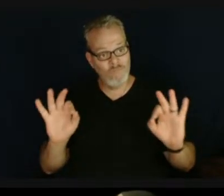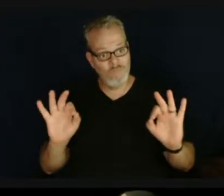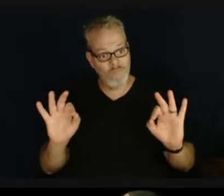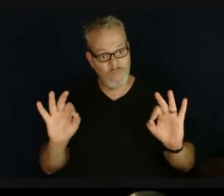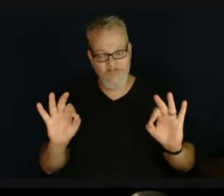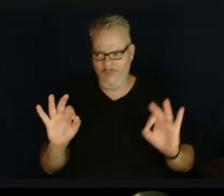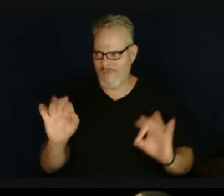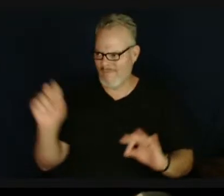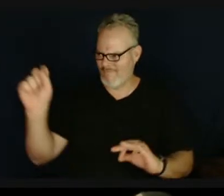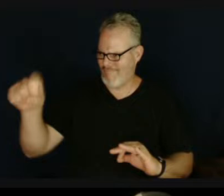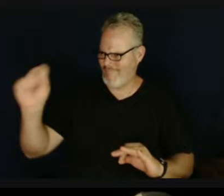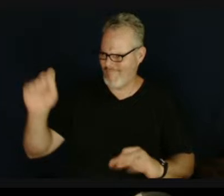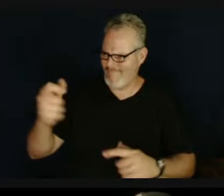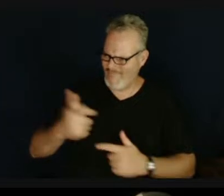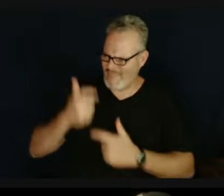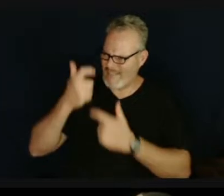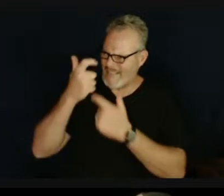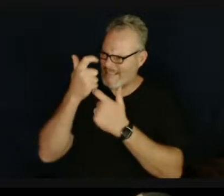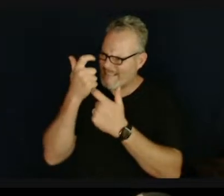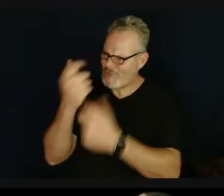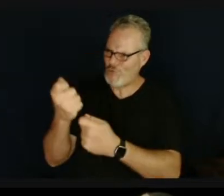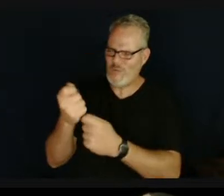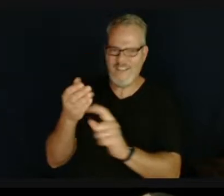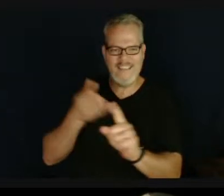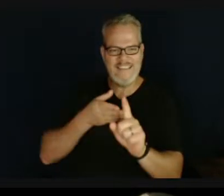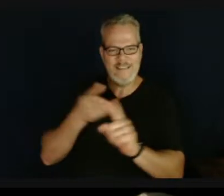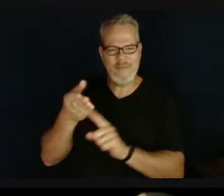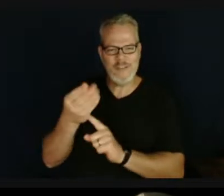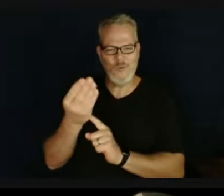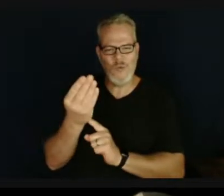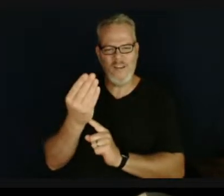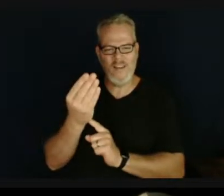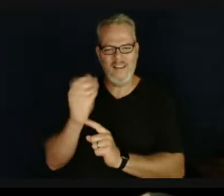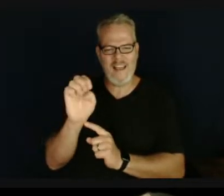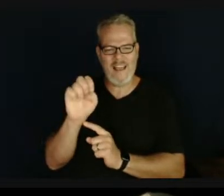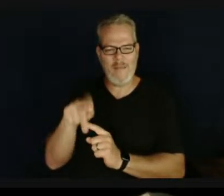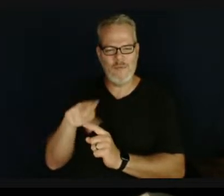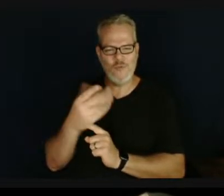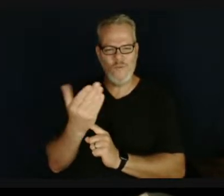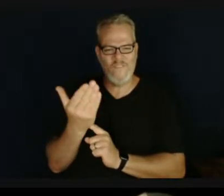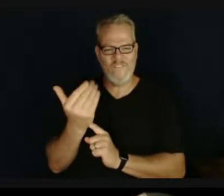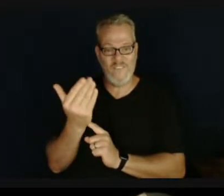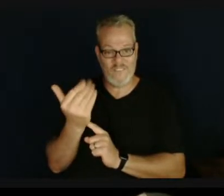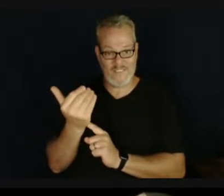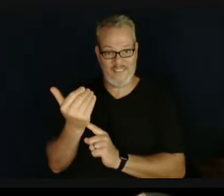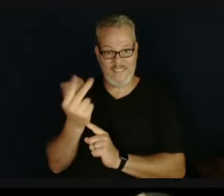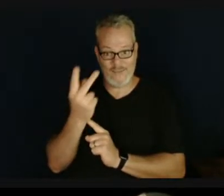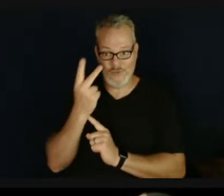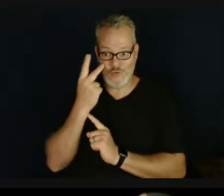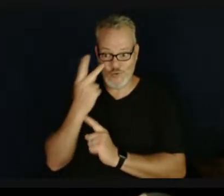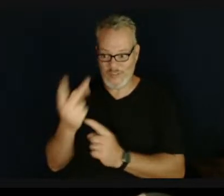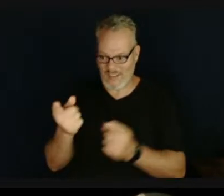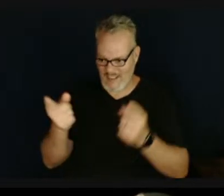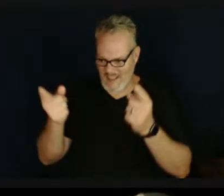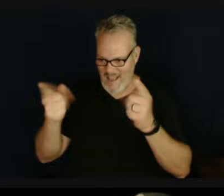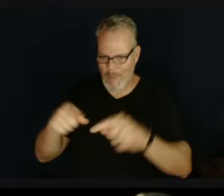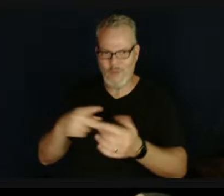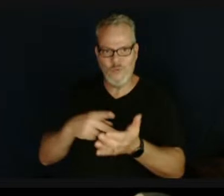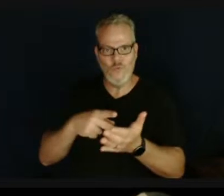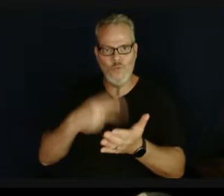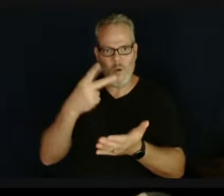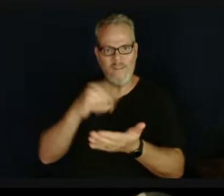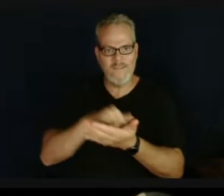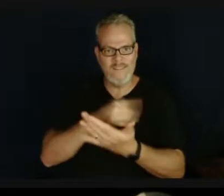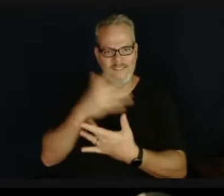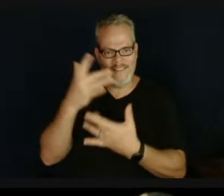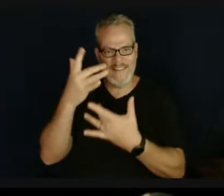Yeah, very interesting there, especially with the episode 15, being seen twice. It's kind of interesting. I know